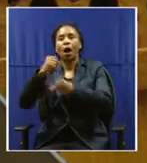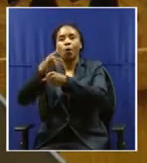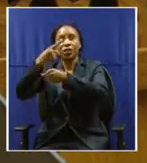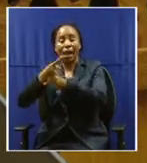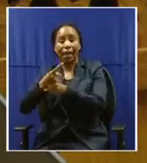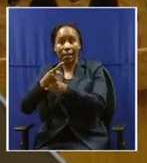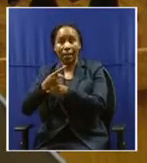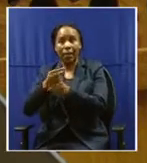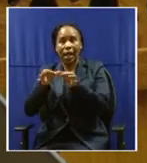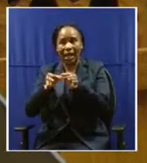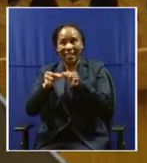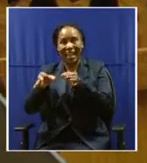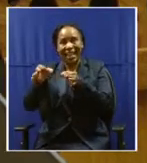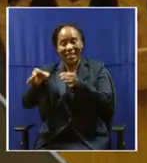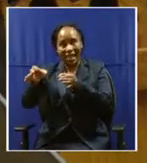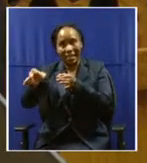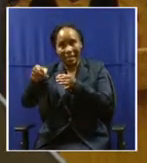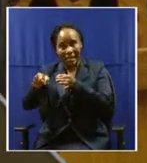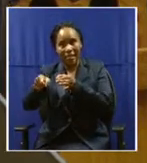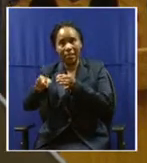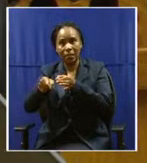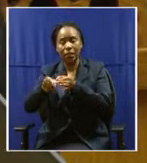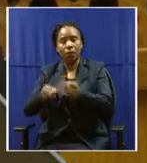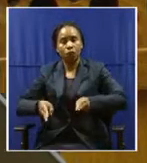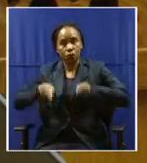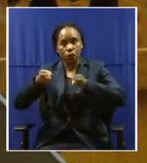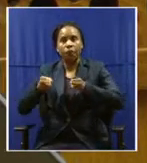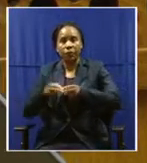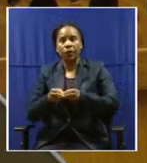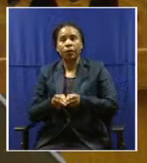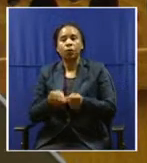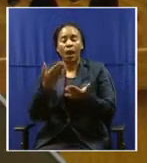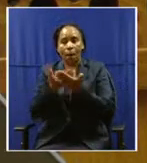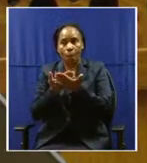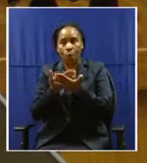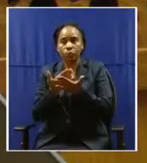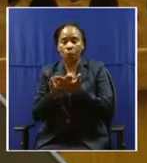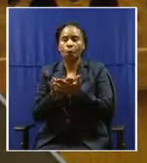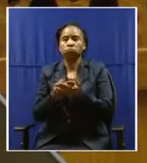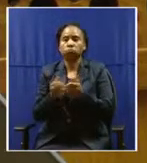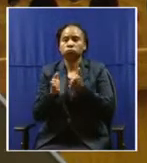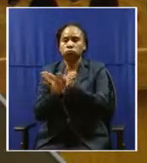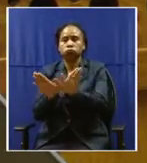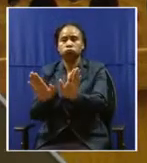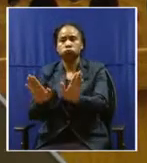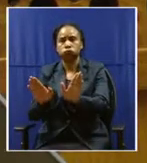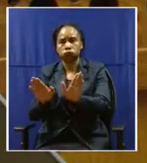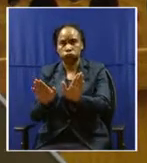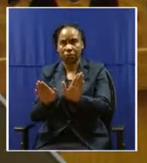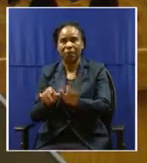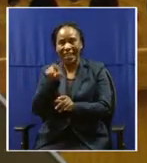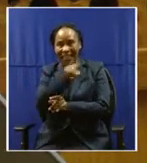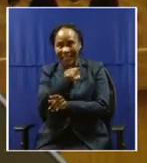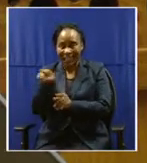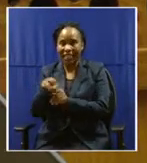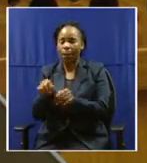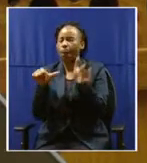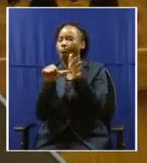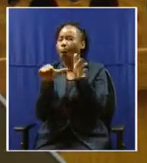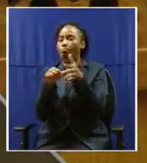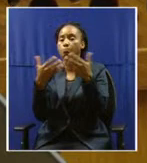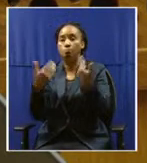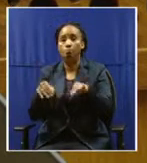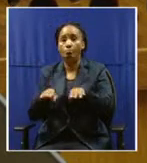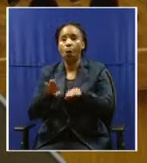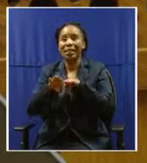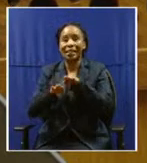extended to enable the export of vehicles through Port Elizabeth. These are crucial steps to